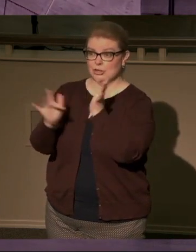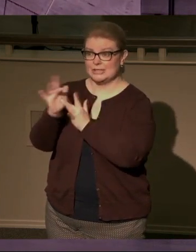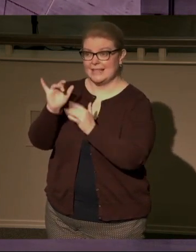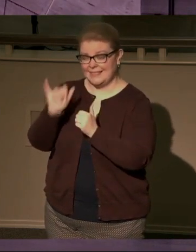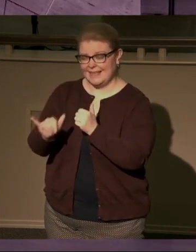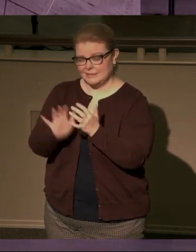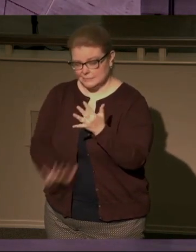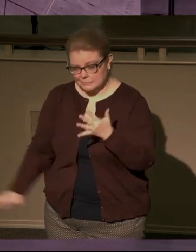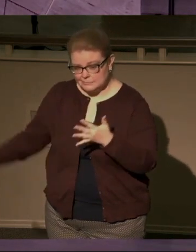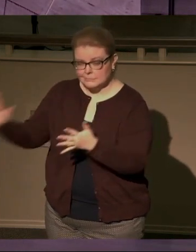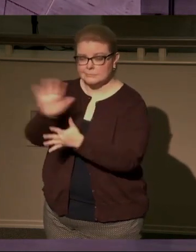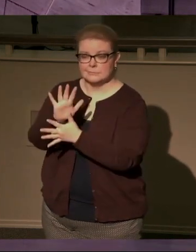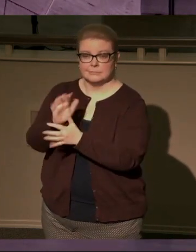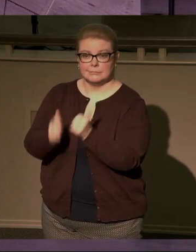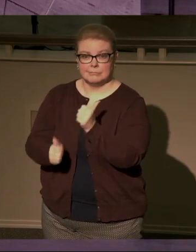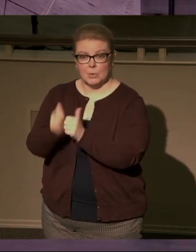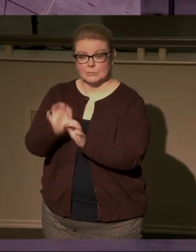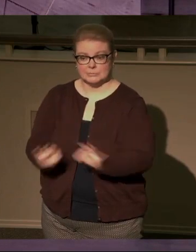most.